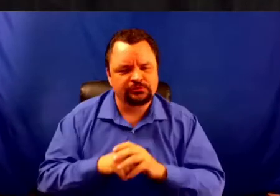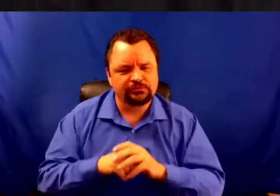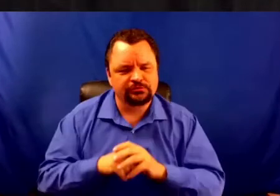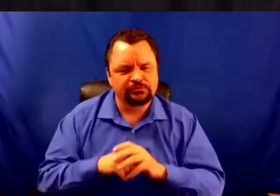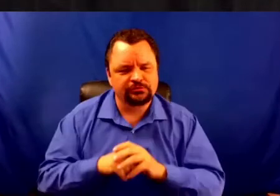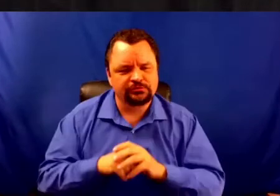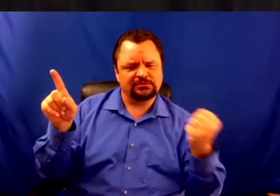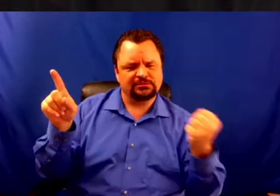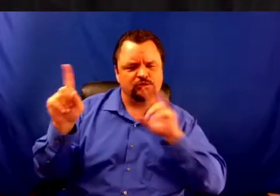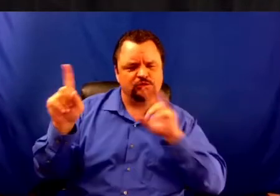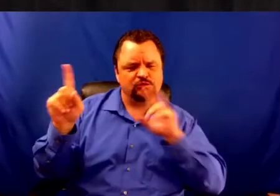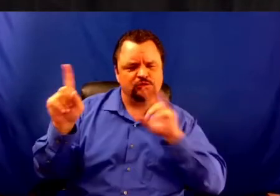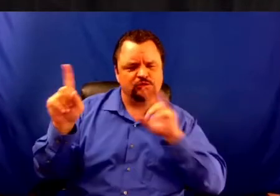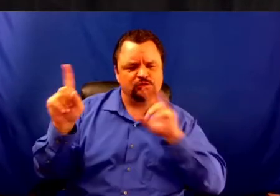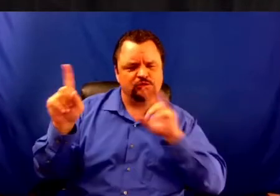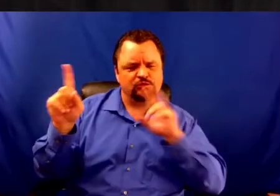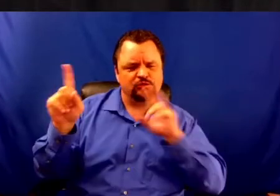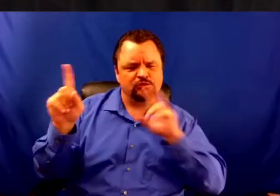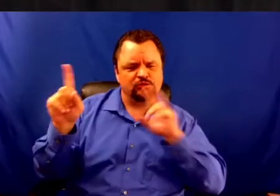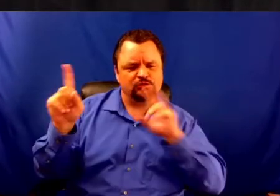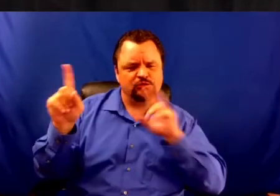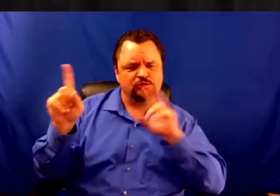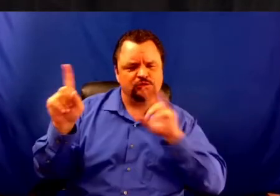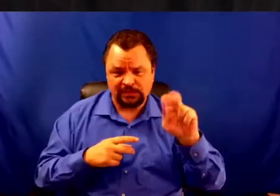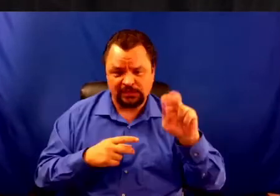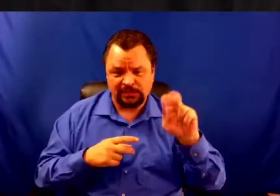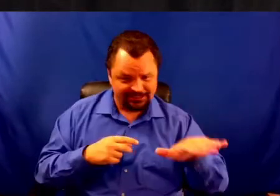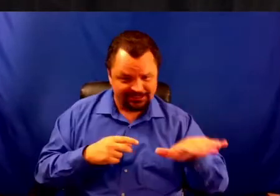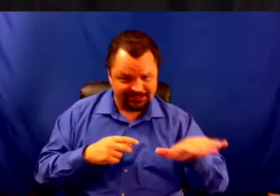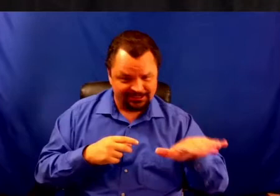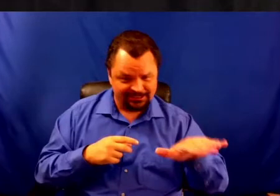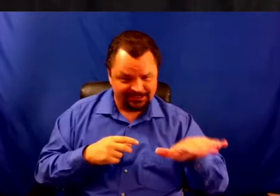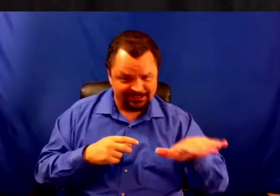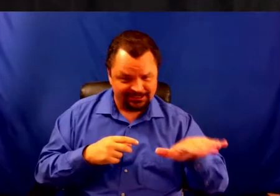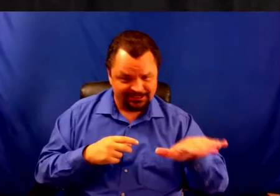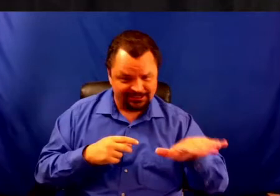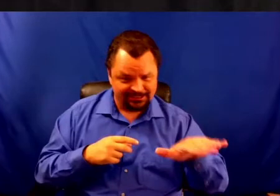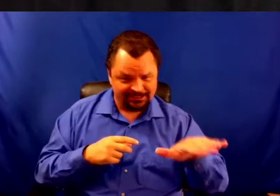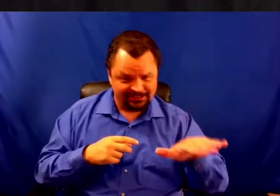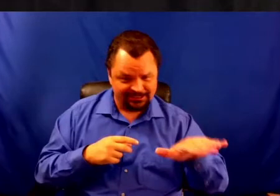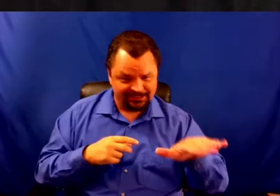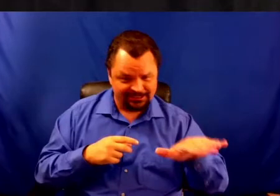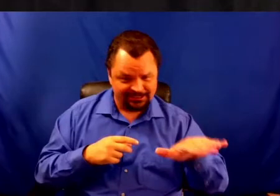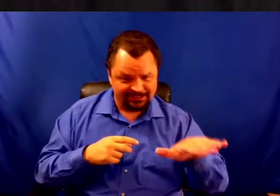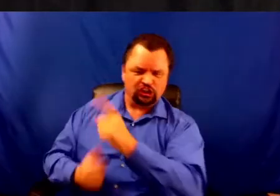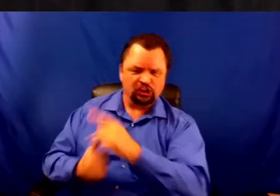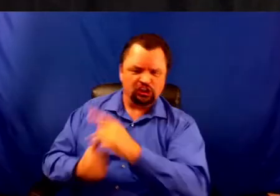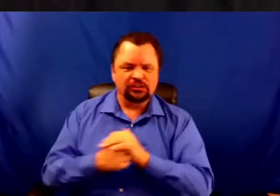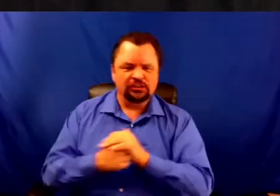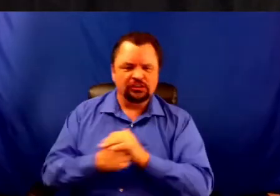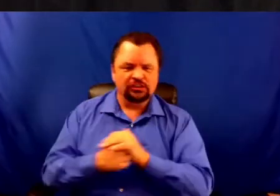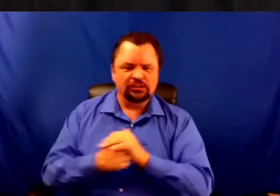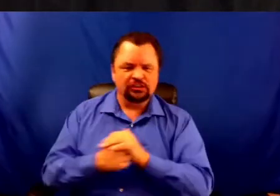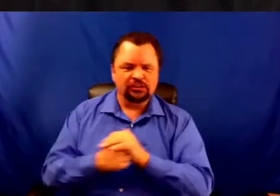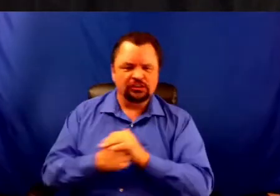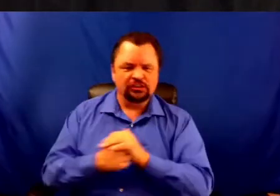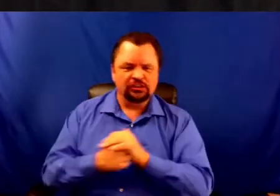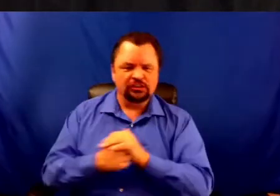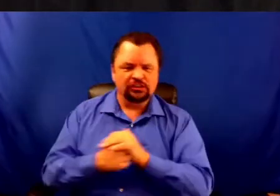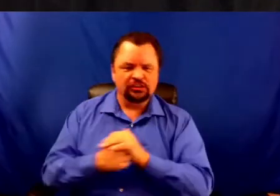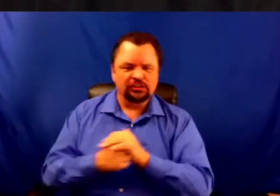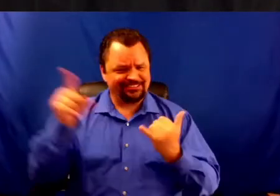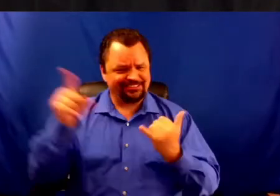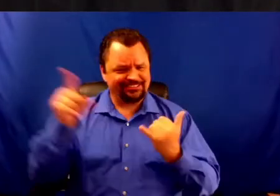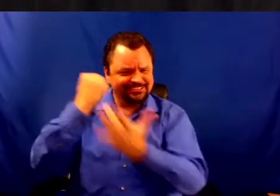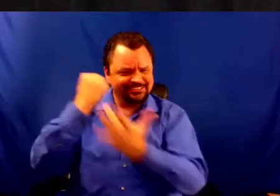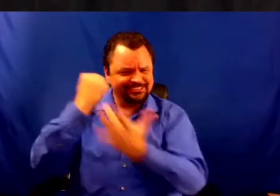Should we move forward, Susan? Sure. Okay, let's go ahead and while the technical issues are being